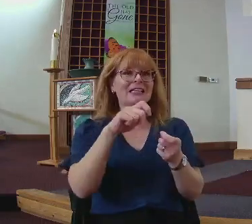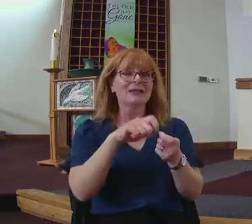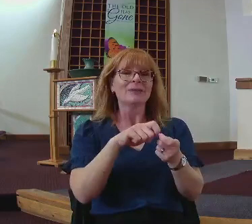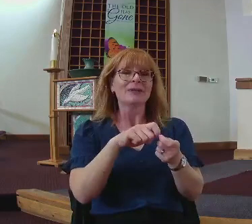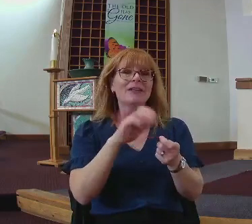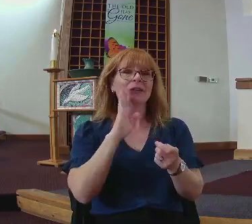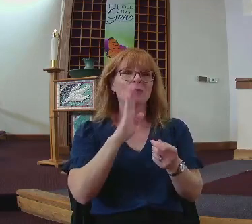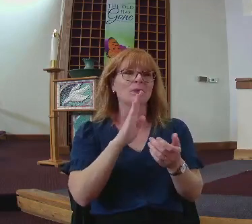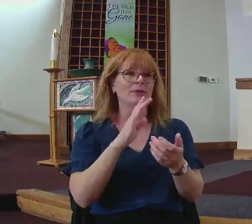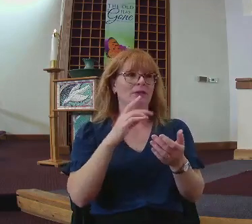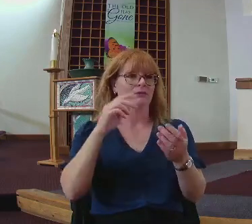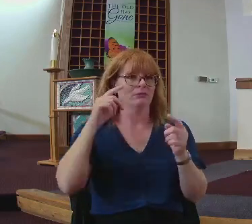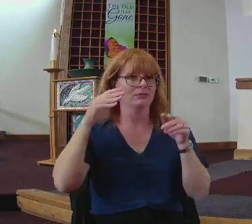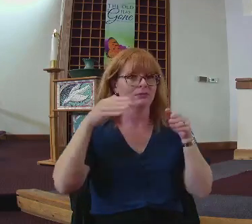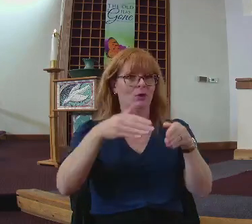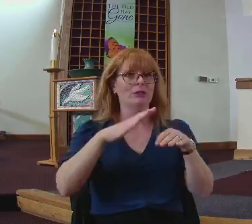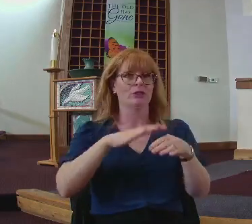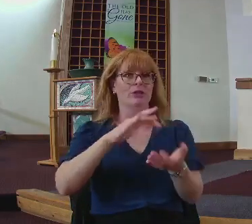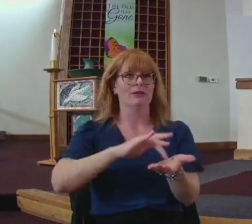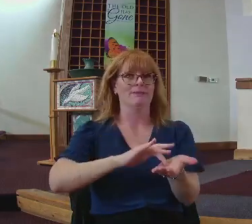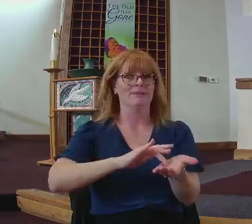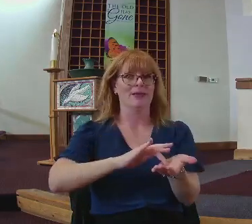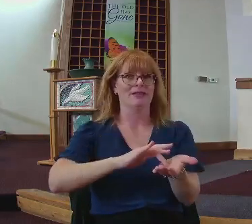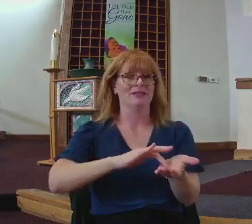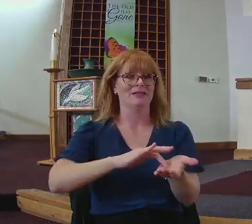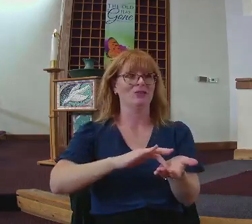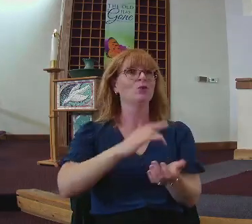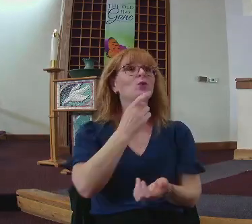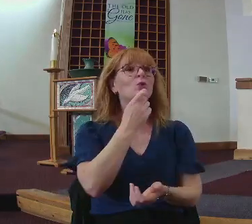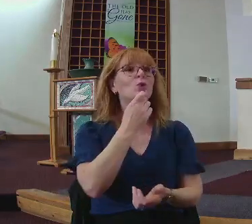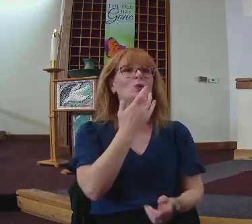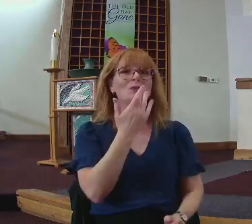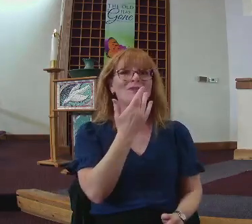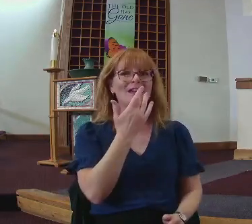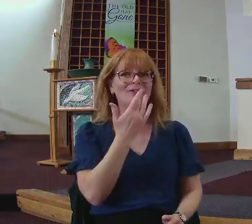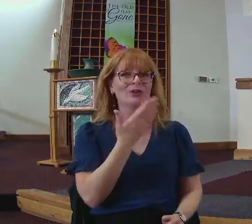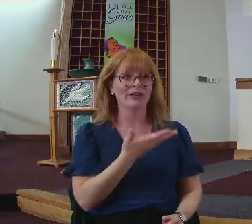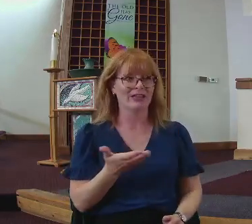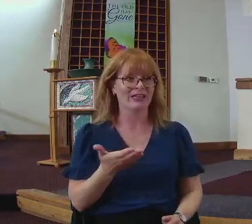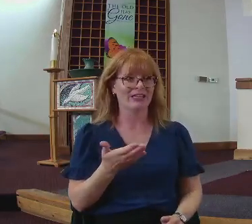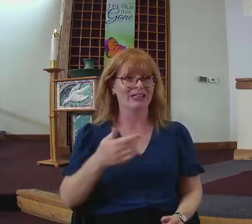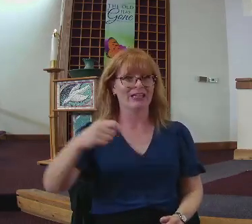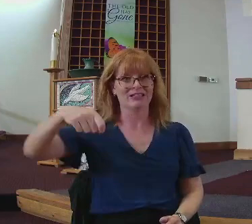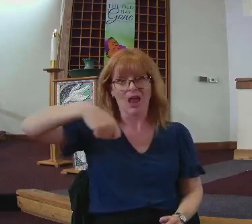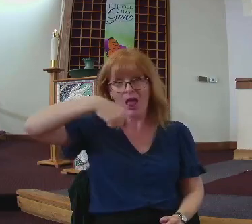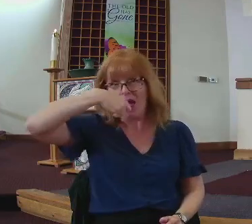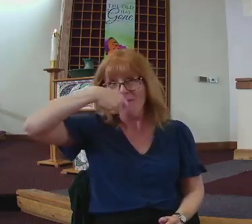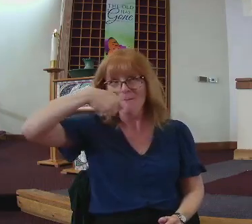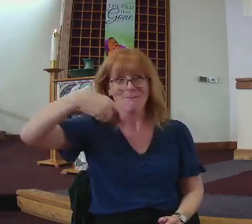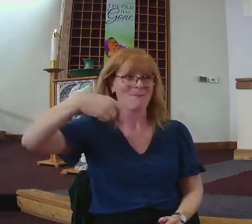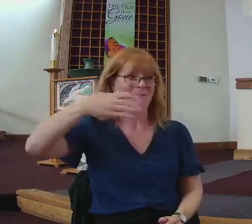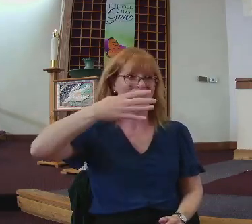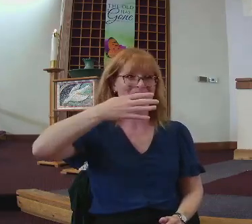talking about some medicine. Whose favorite thing is it to take some yucky tasting